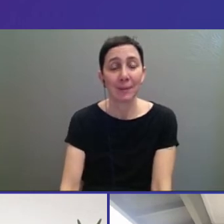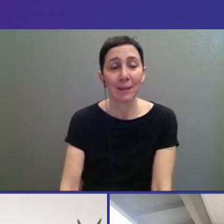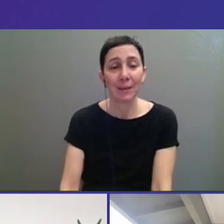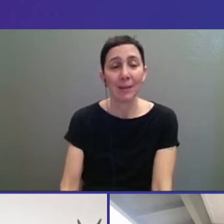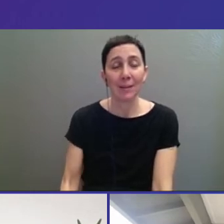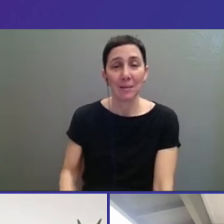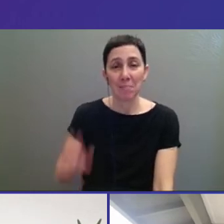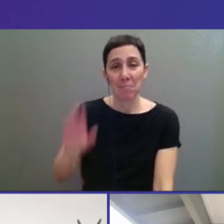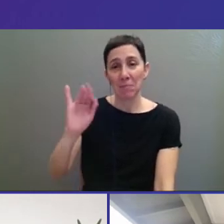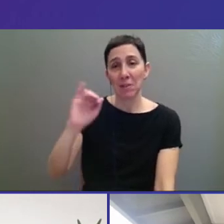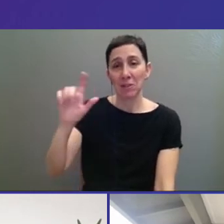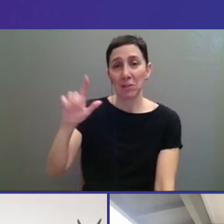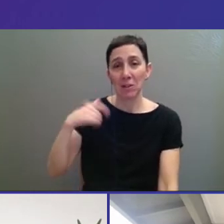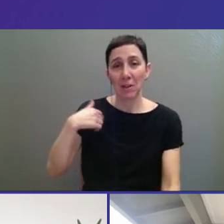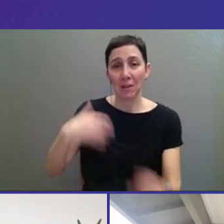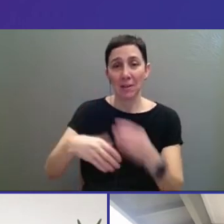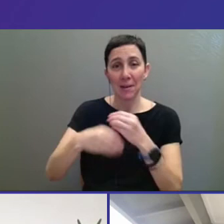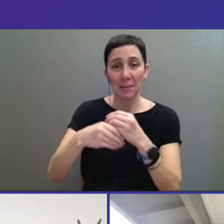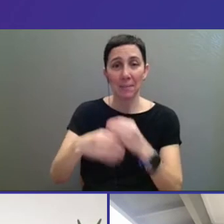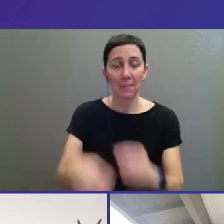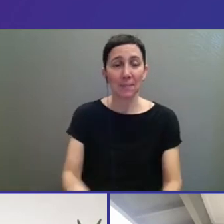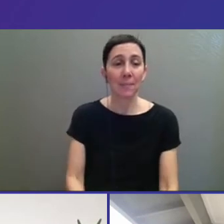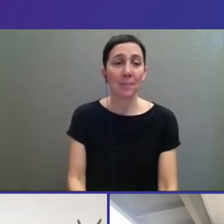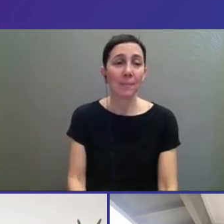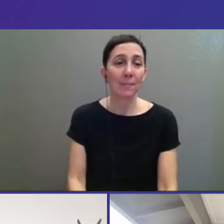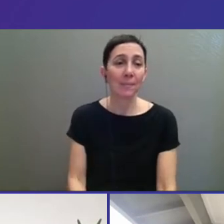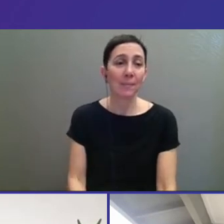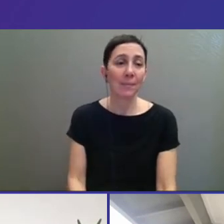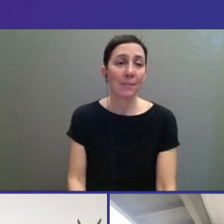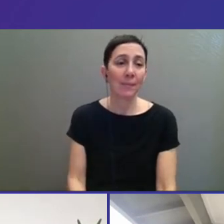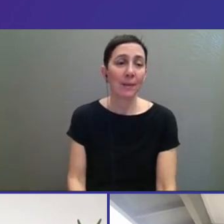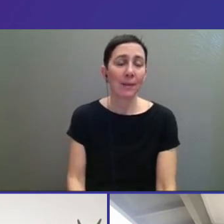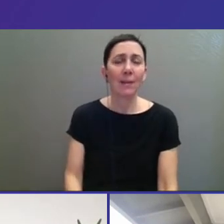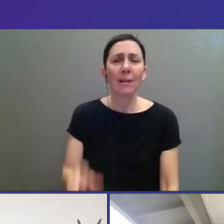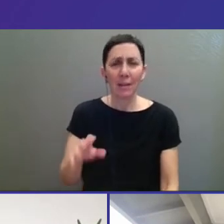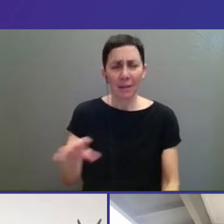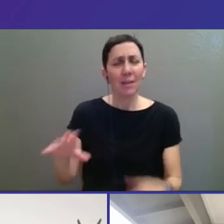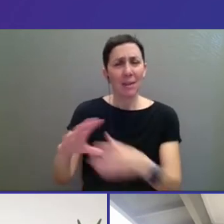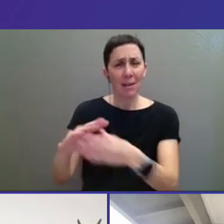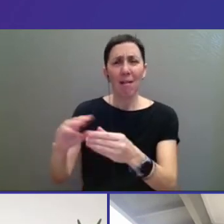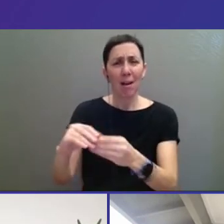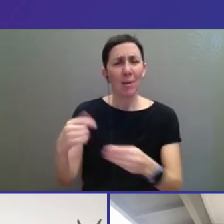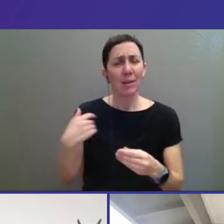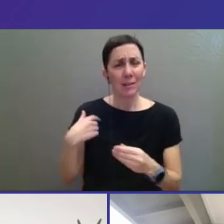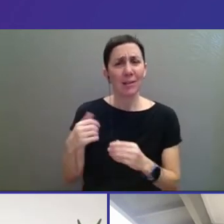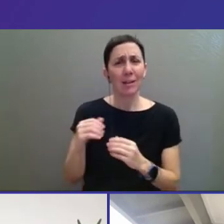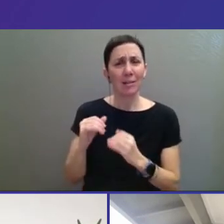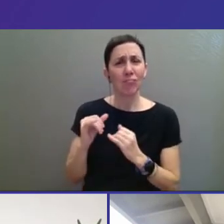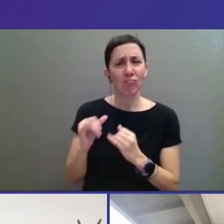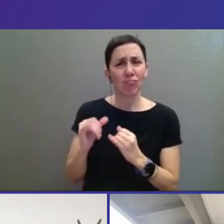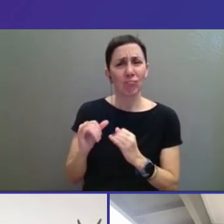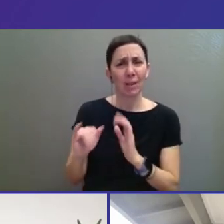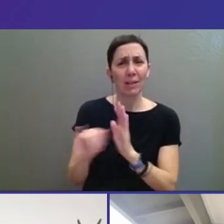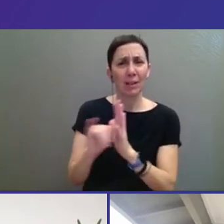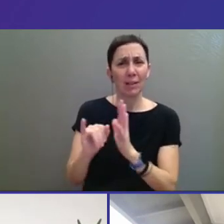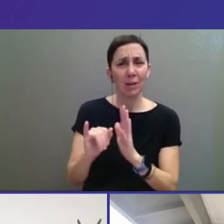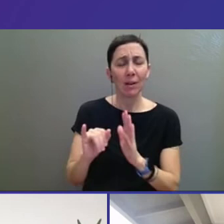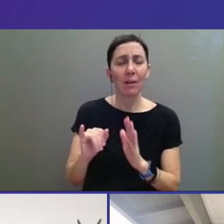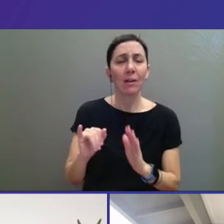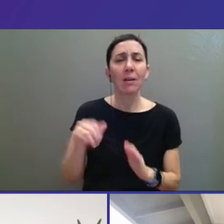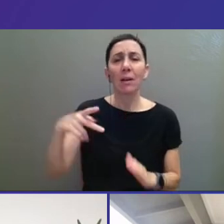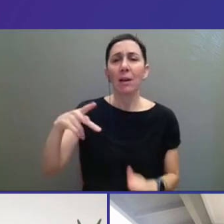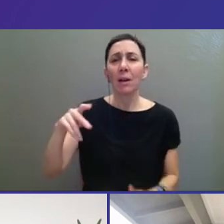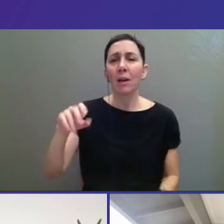I'll add something. This is Jill. All of this resonates a lot. This idea, what Paloma just said about